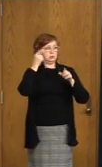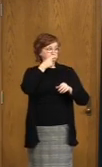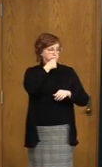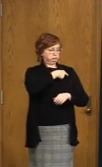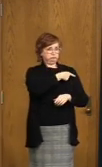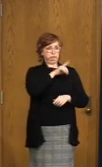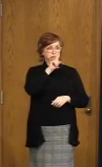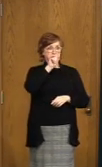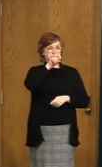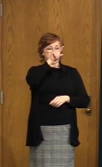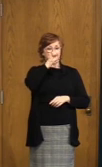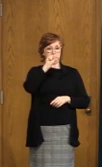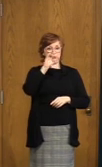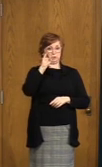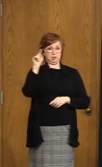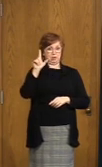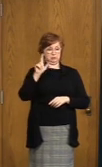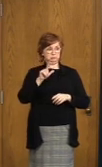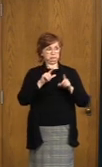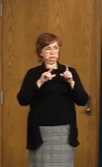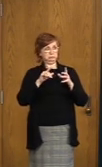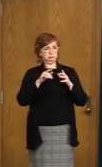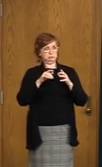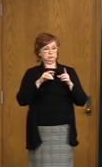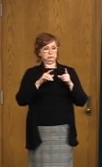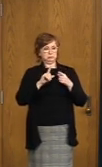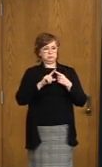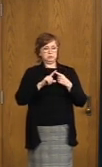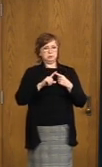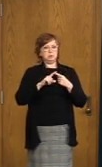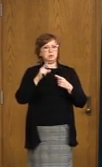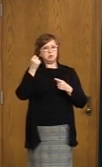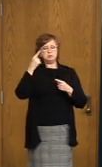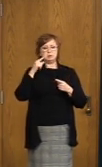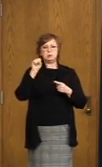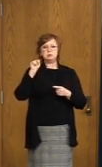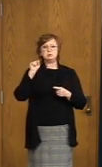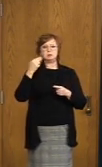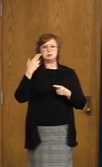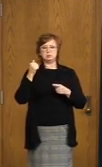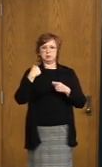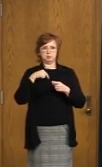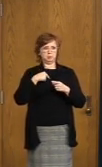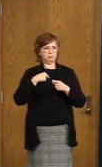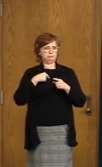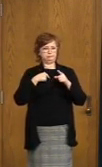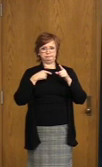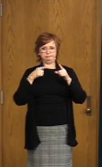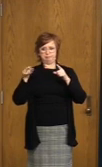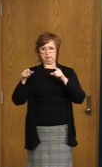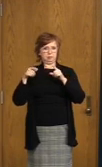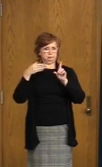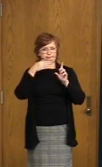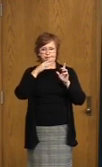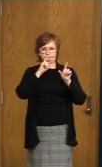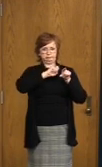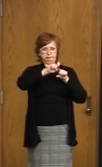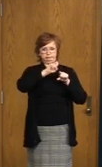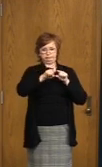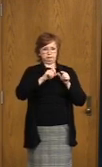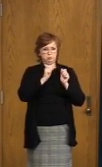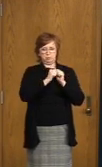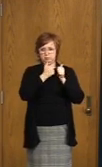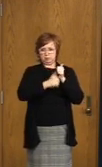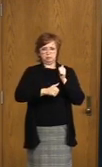just say that the SHA is, in constant contact with many, if not all, on a very